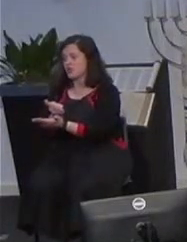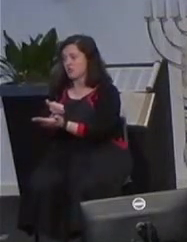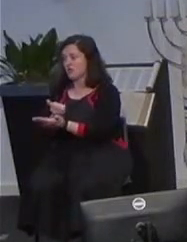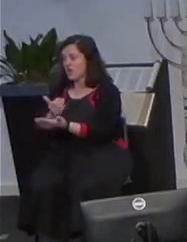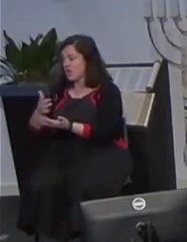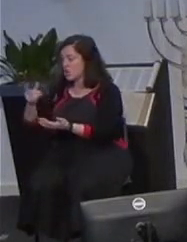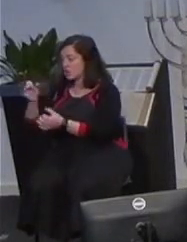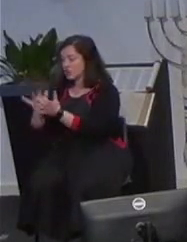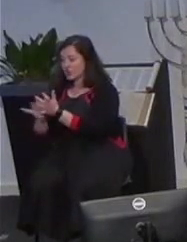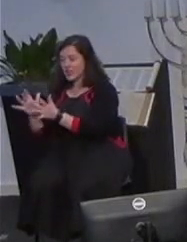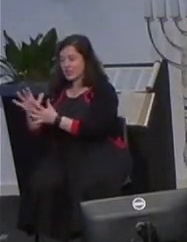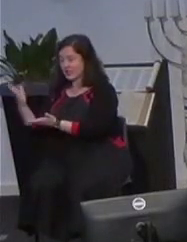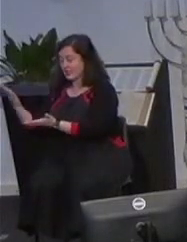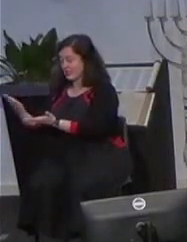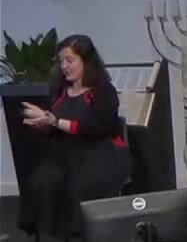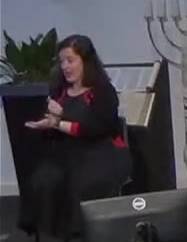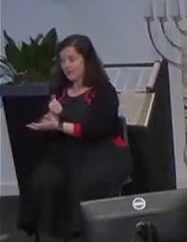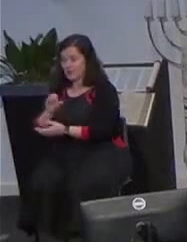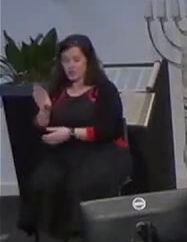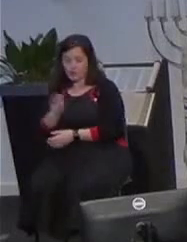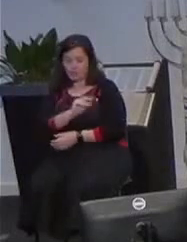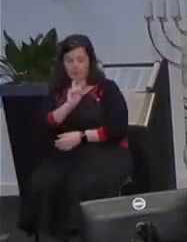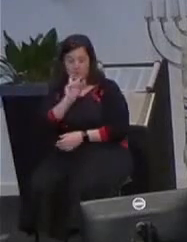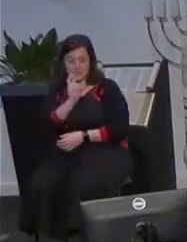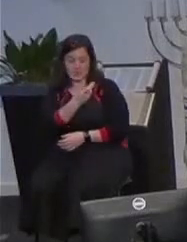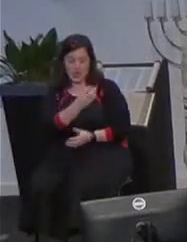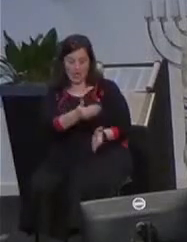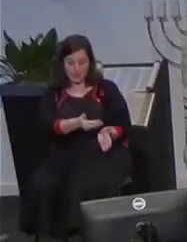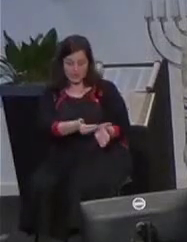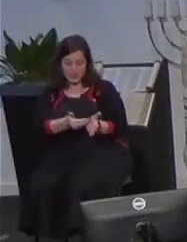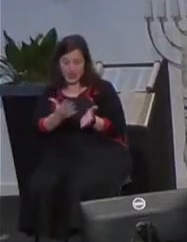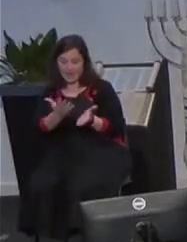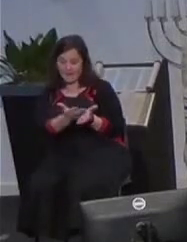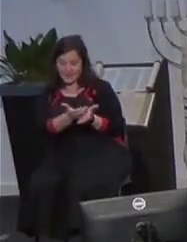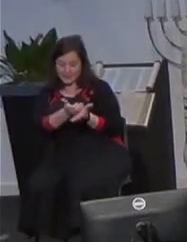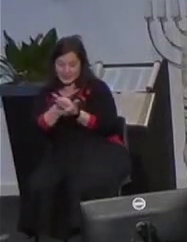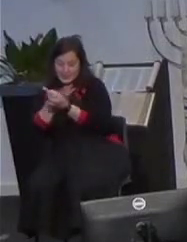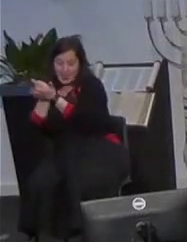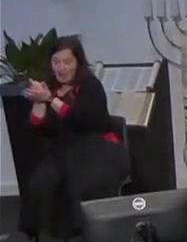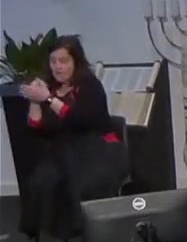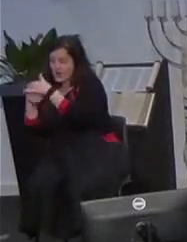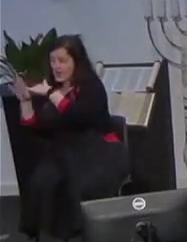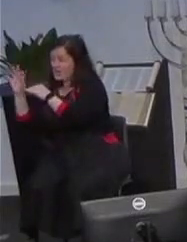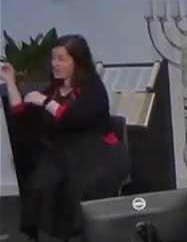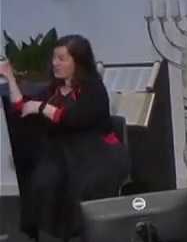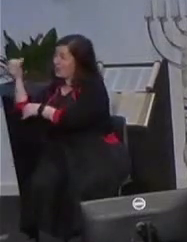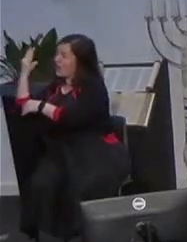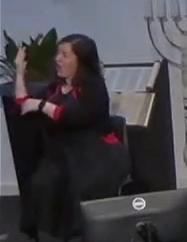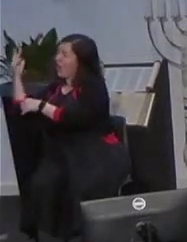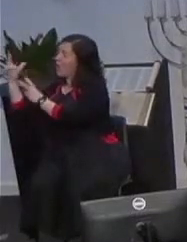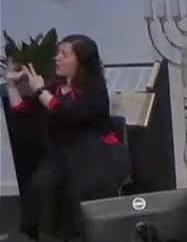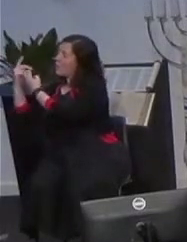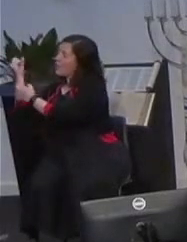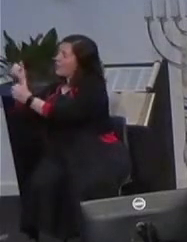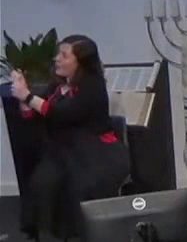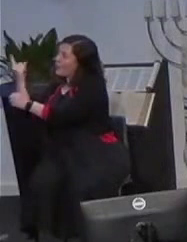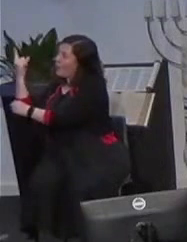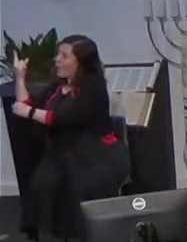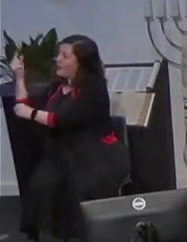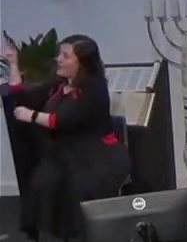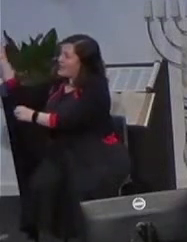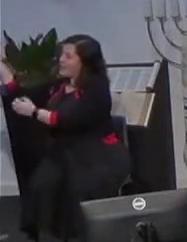and brought us into light. And like the high priest, we shine with God's reflected